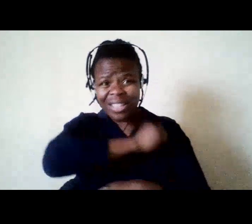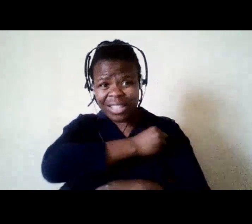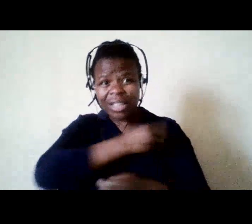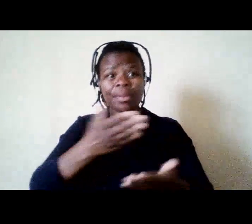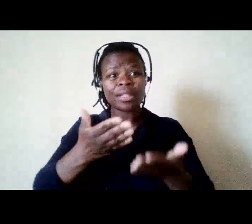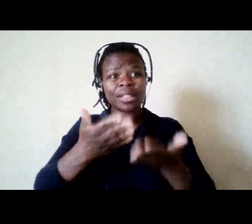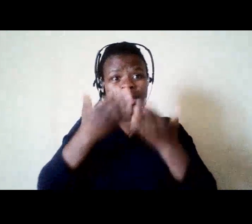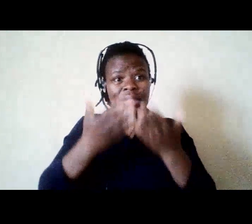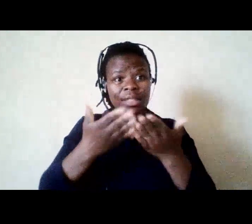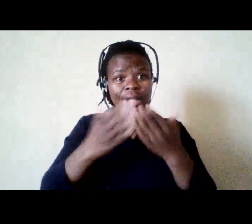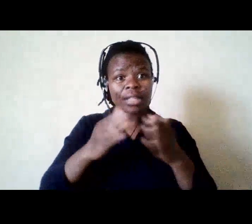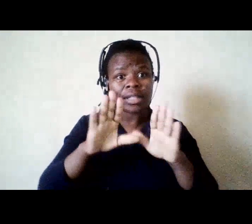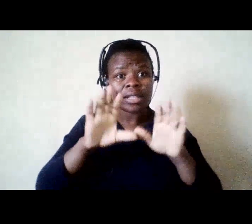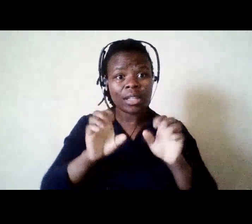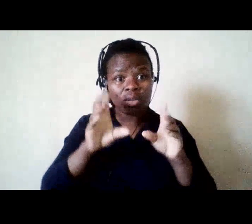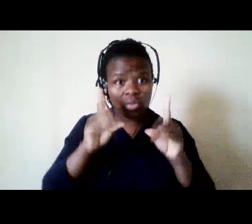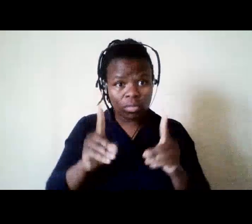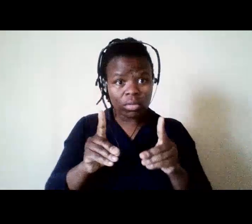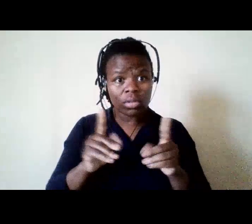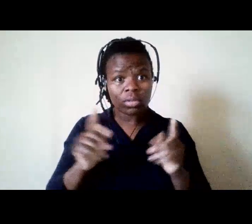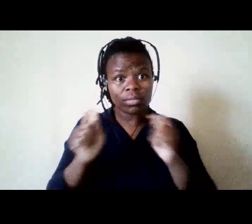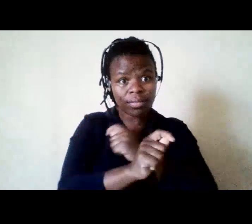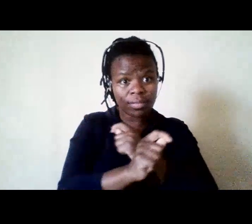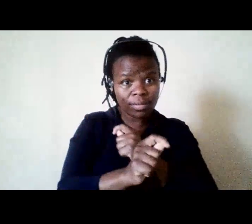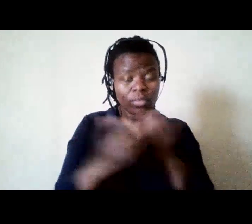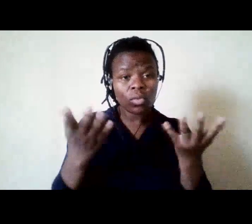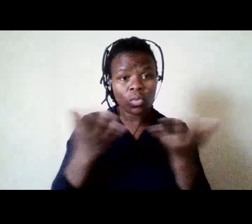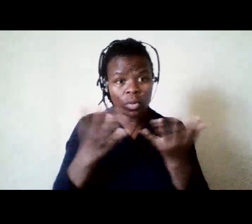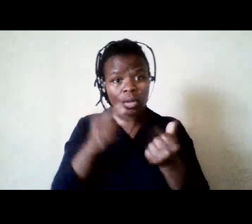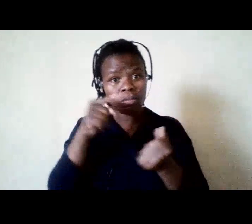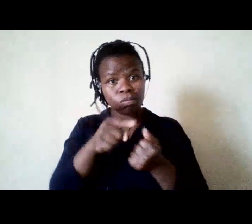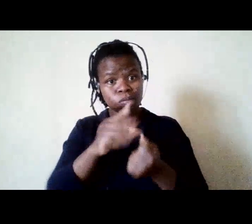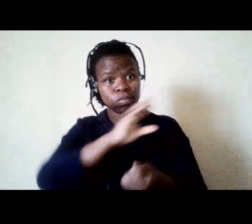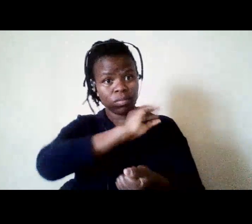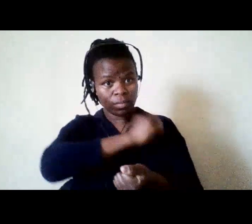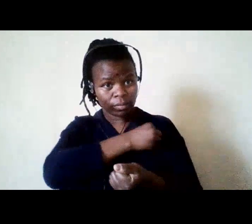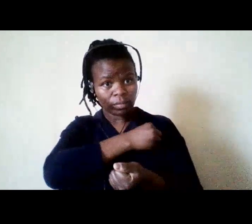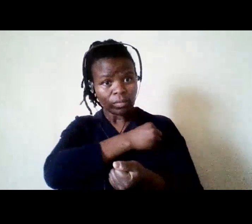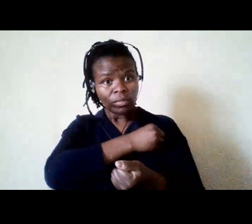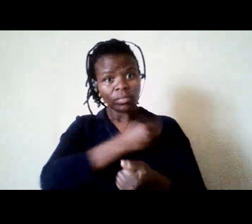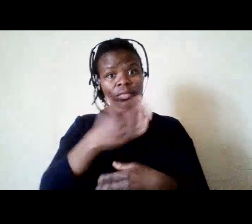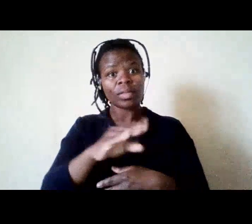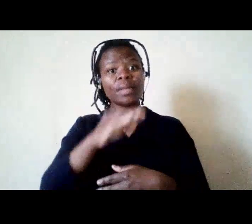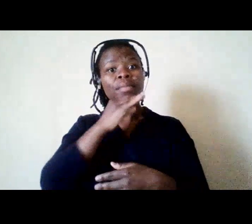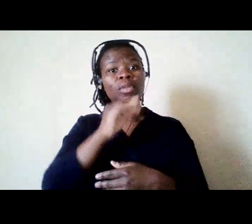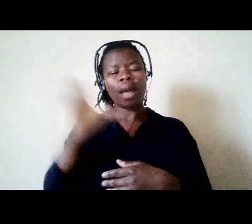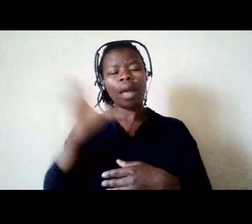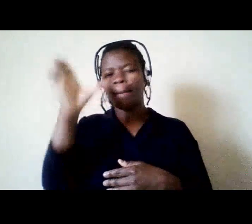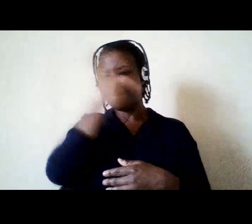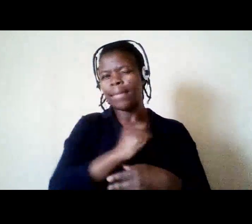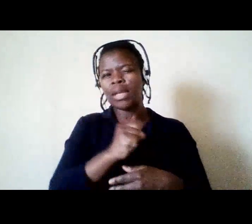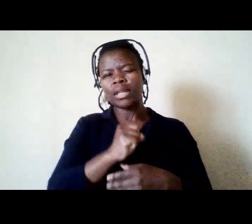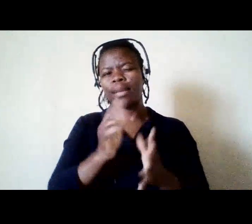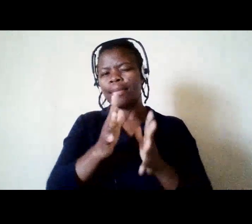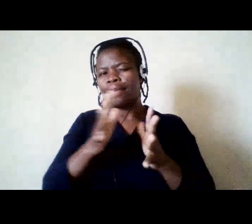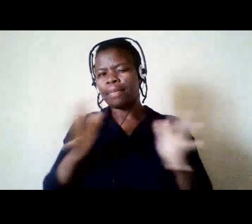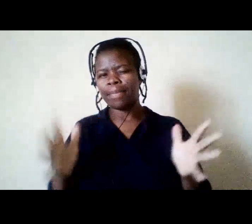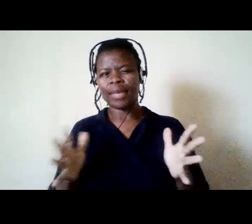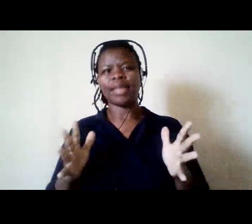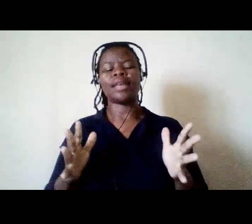of learners with disabilities, then you've missed a big aspect of this course. So Alice, hold that